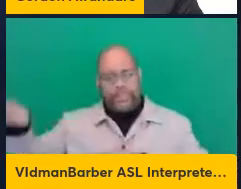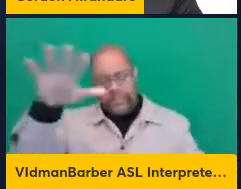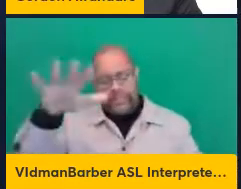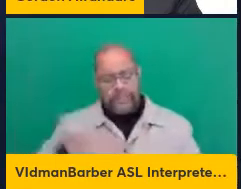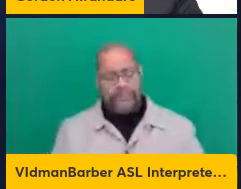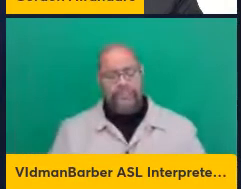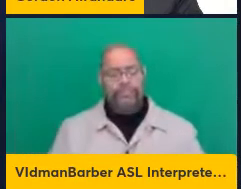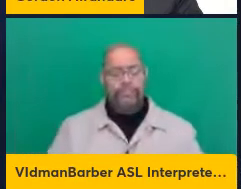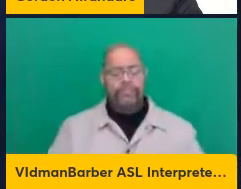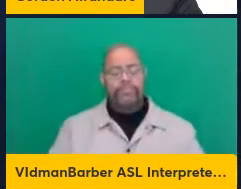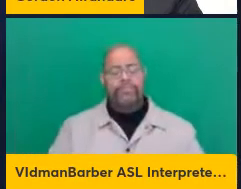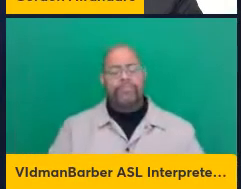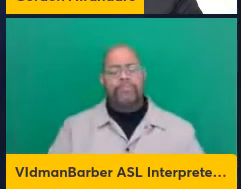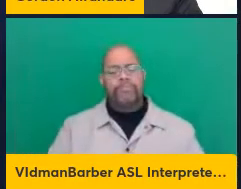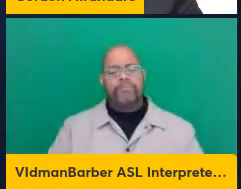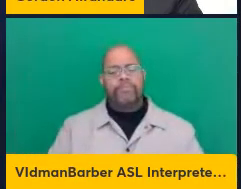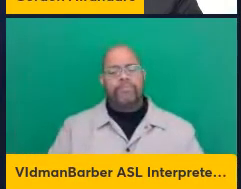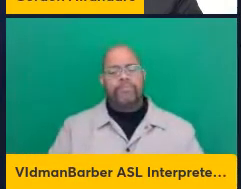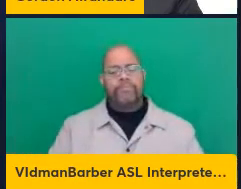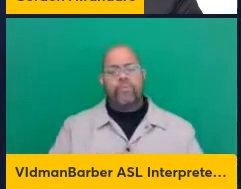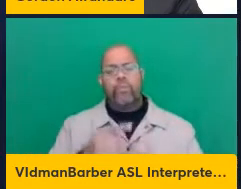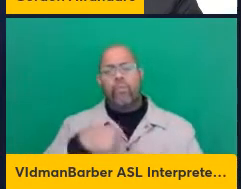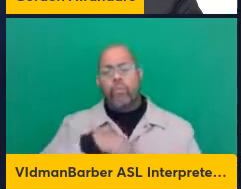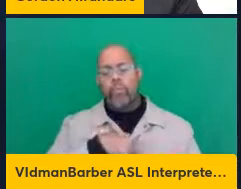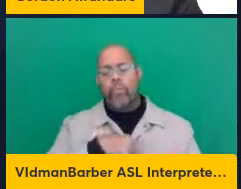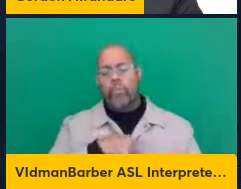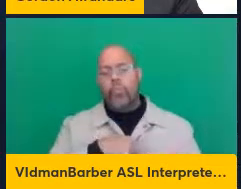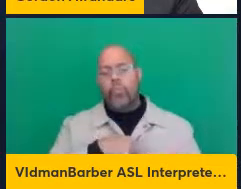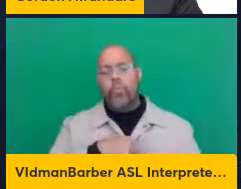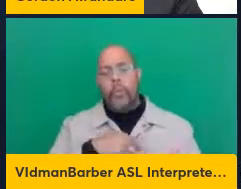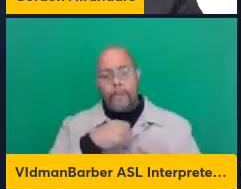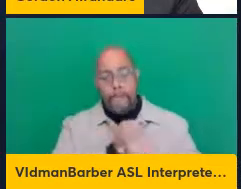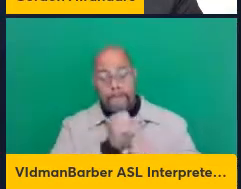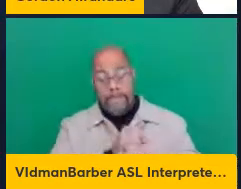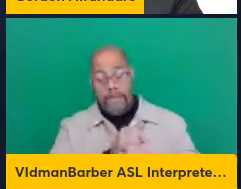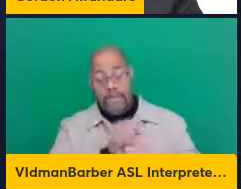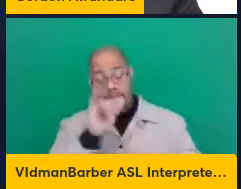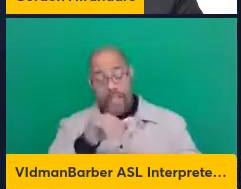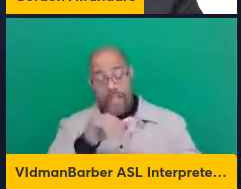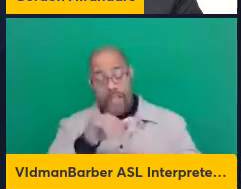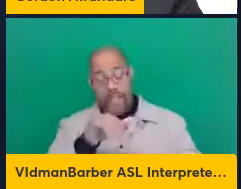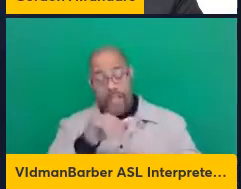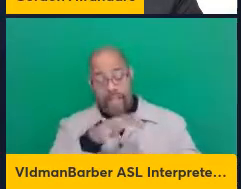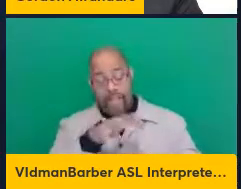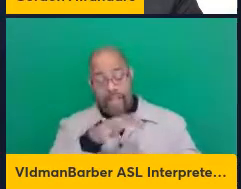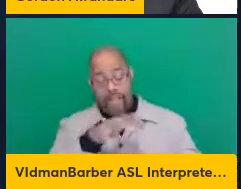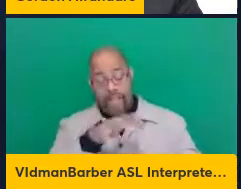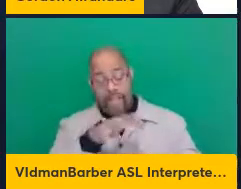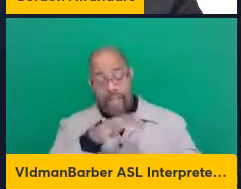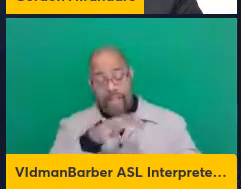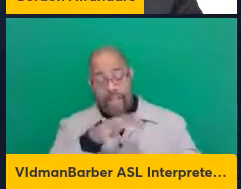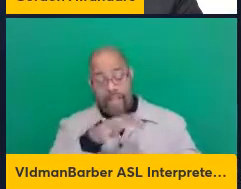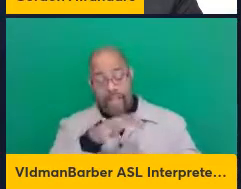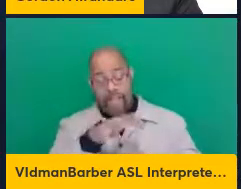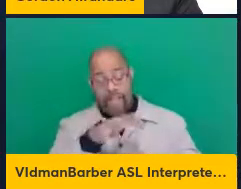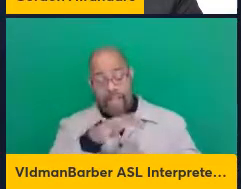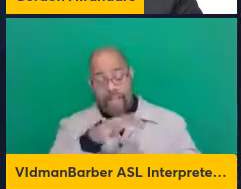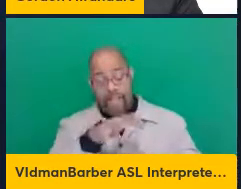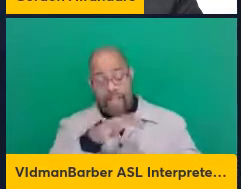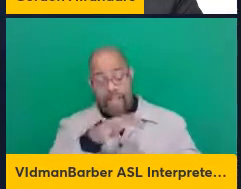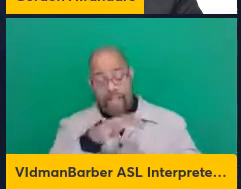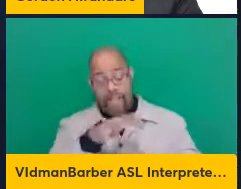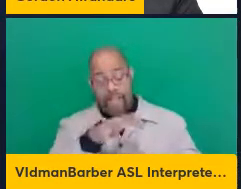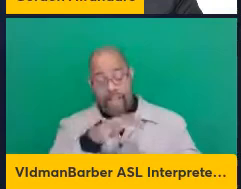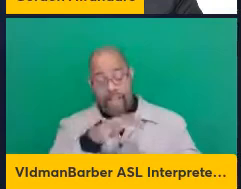So we have, having created an environment that is vibrant, that is